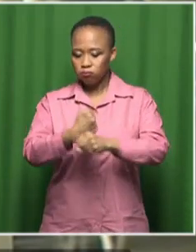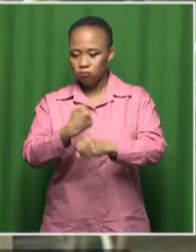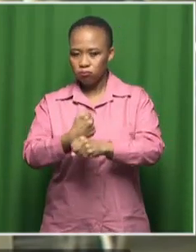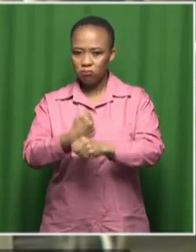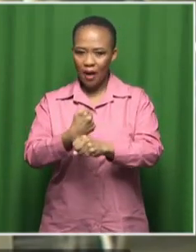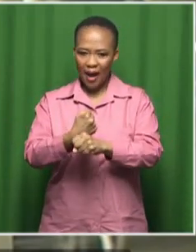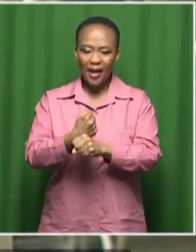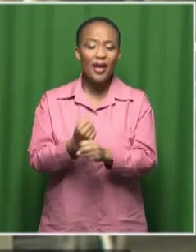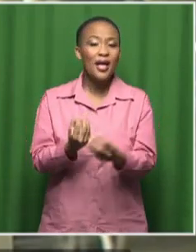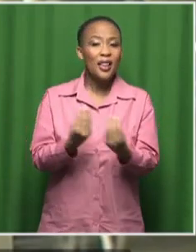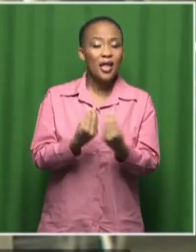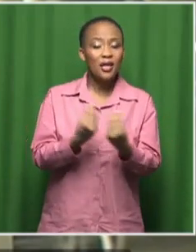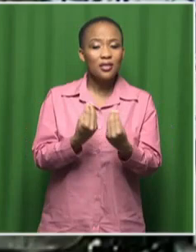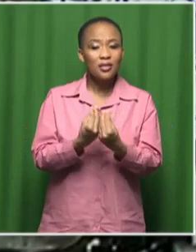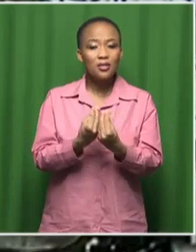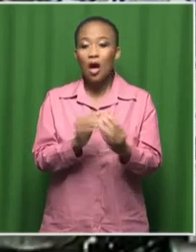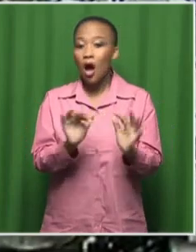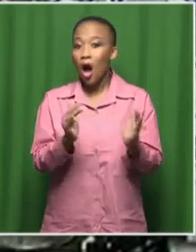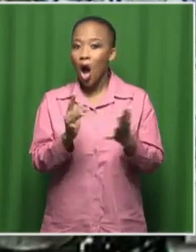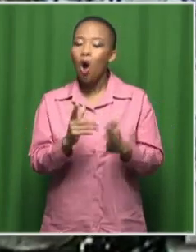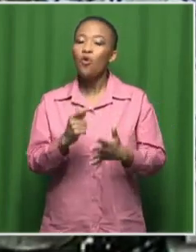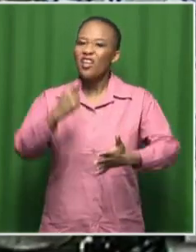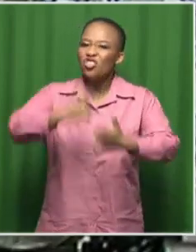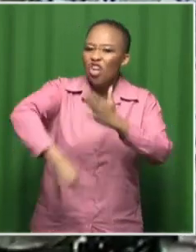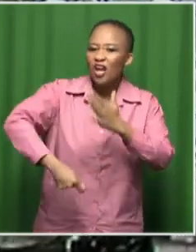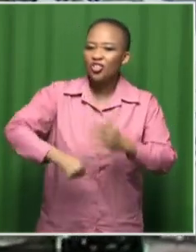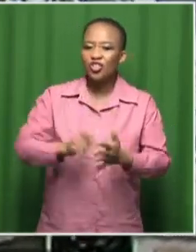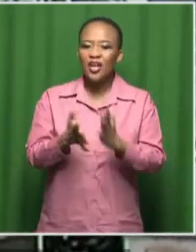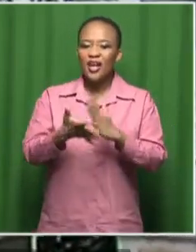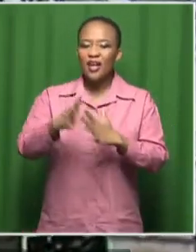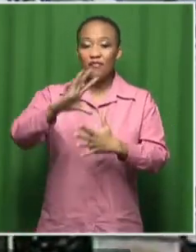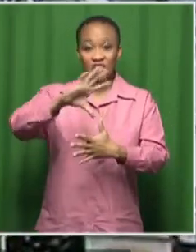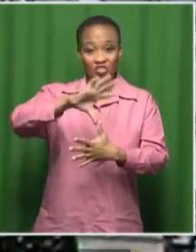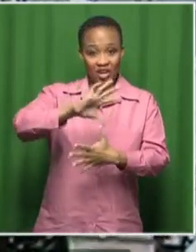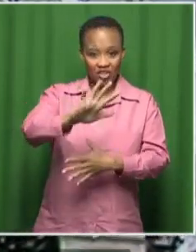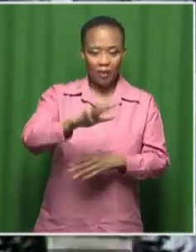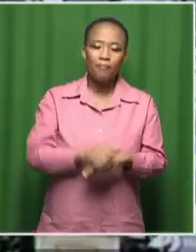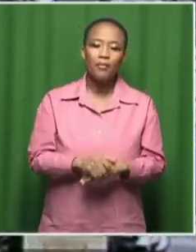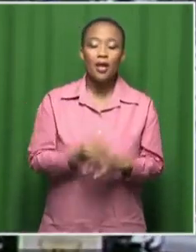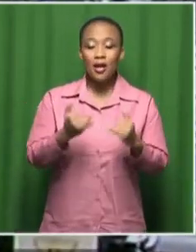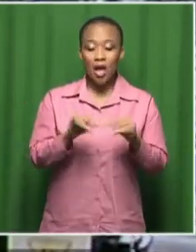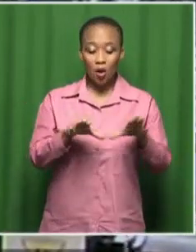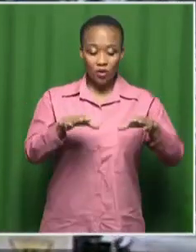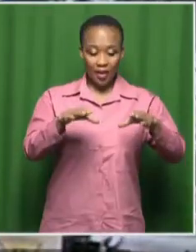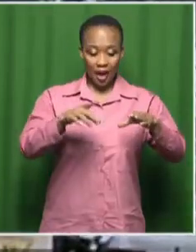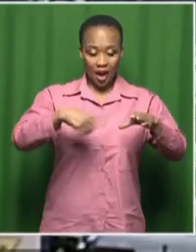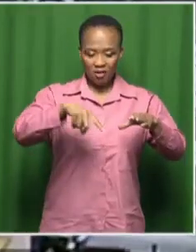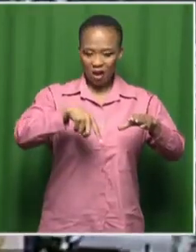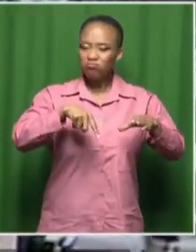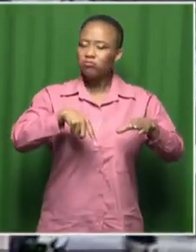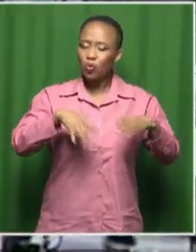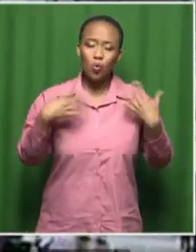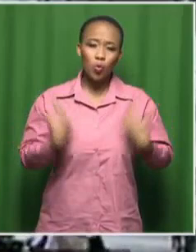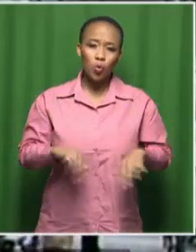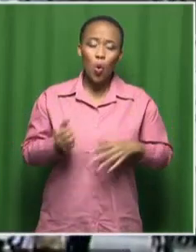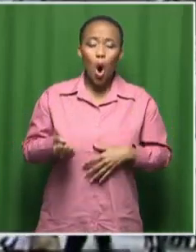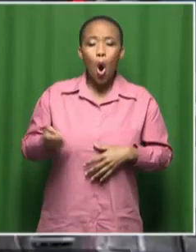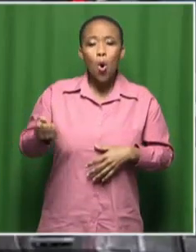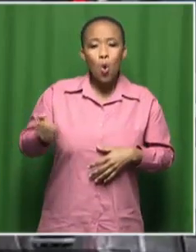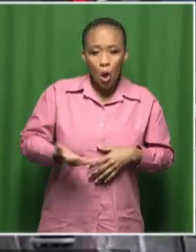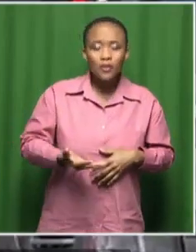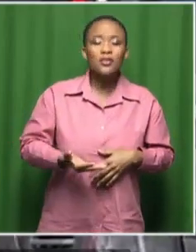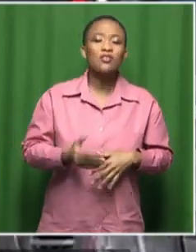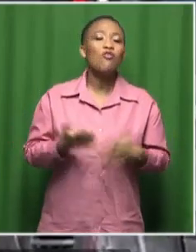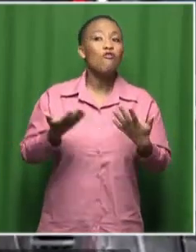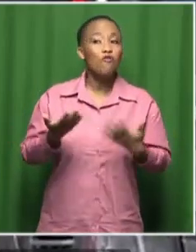components for charging infrastructure. New incentives for the automotive sector will likely be costly for the government, but experts argue that the